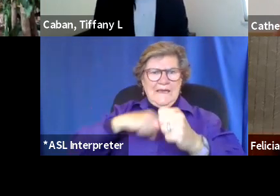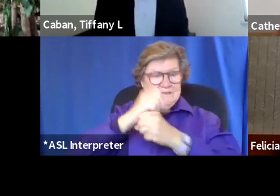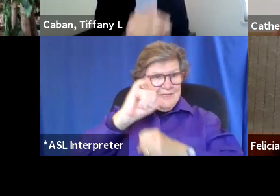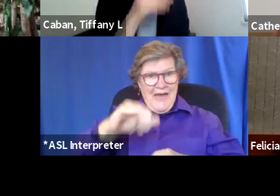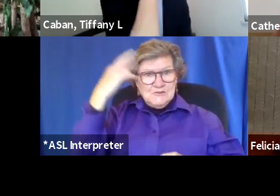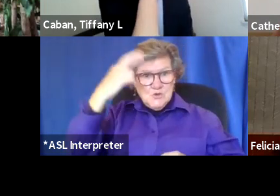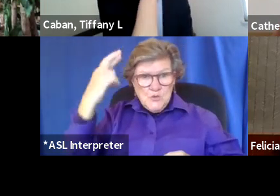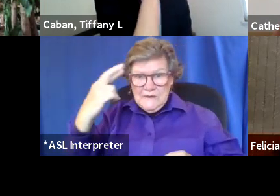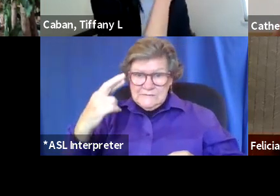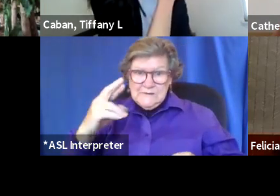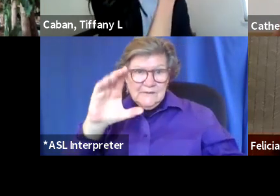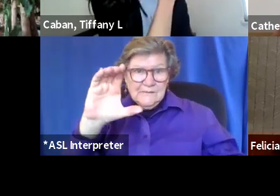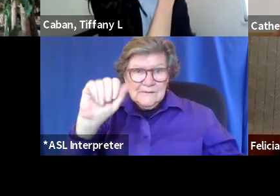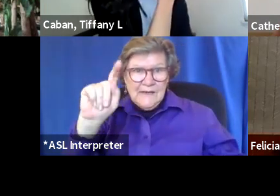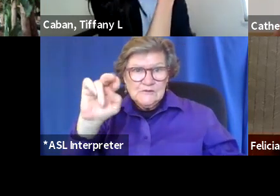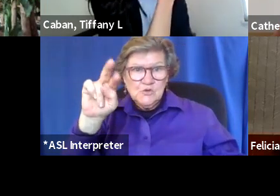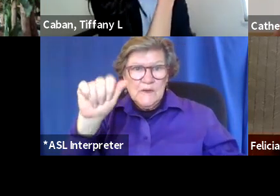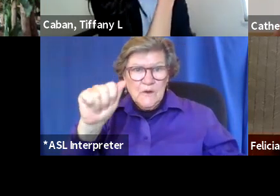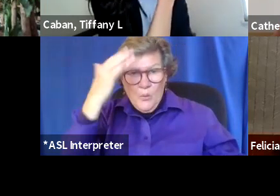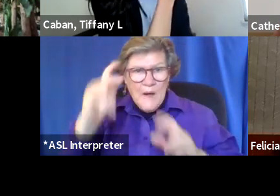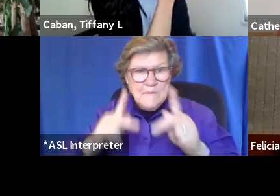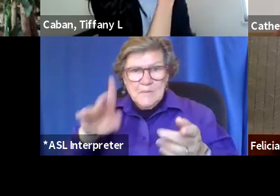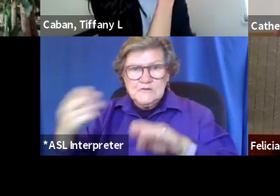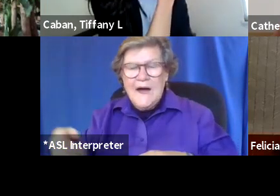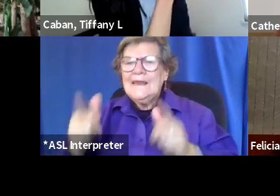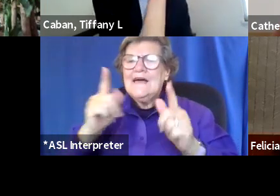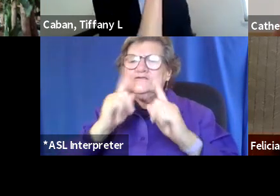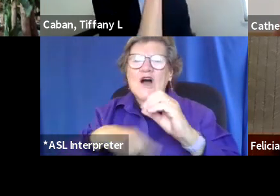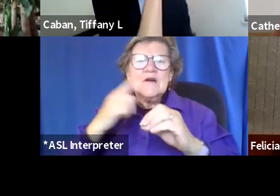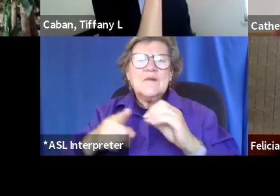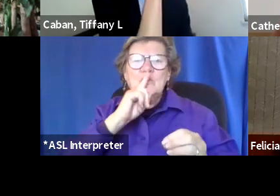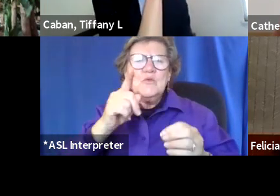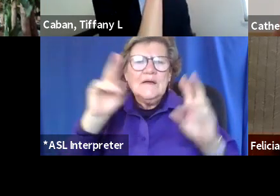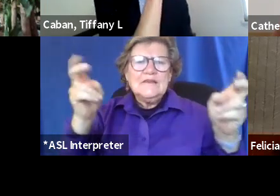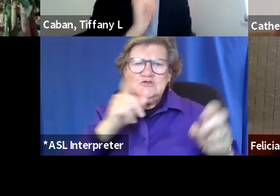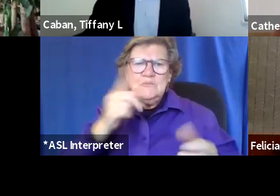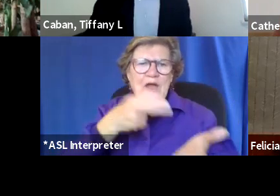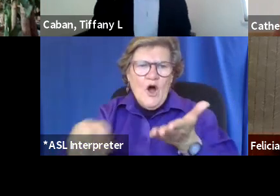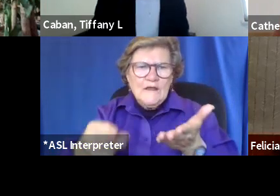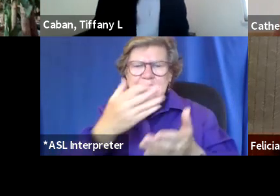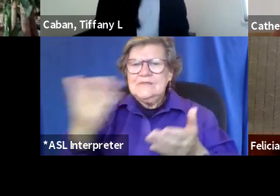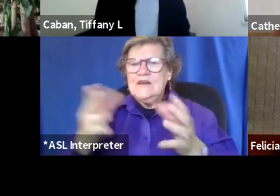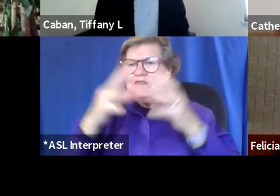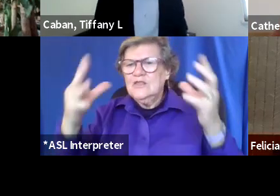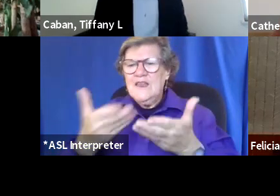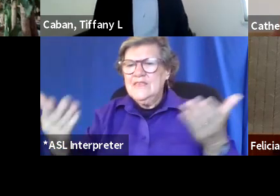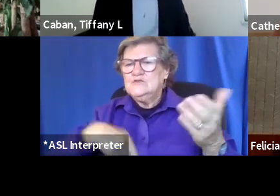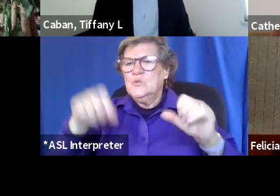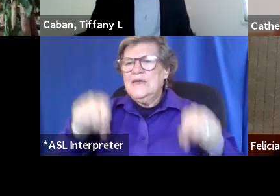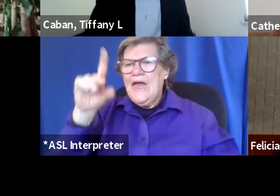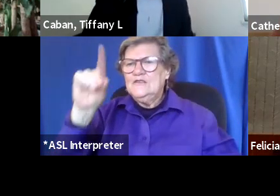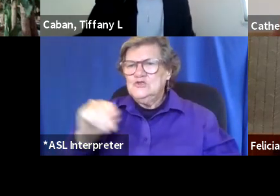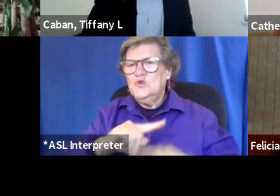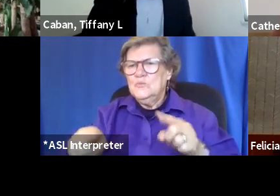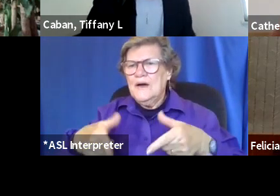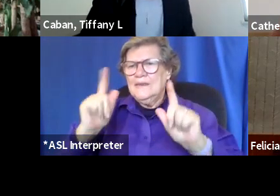dying, Kat. So let's talk about the real issues, and let's be honest. There's a lot of stuff we can do, but